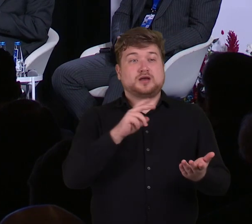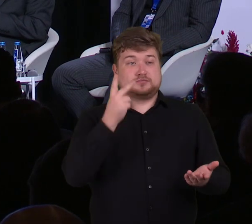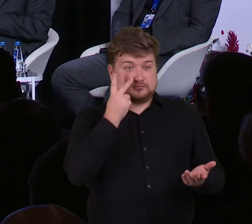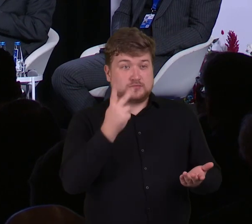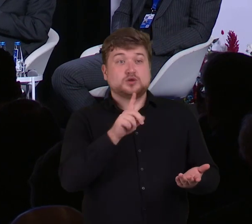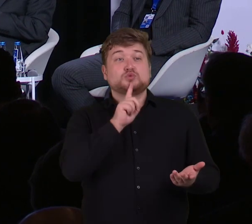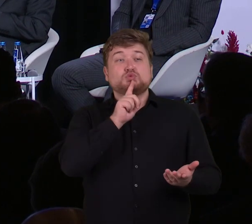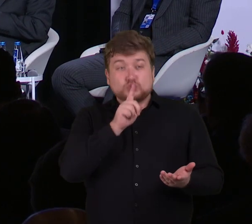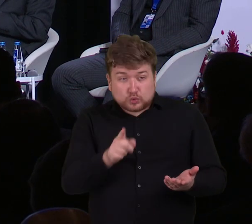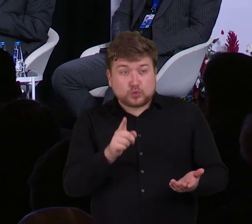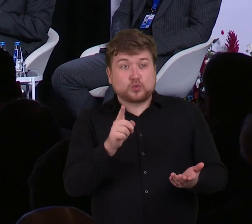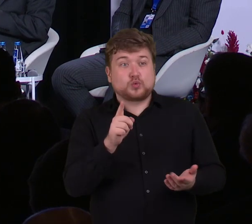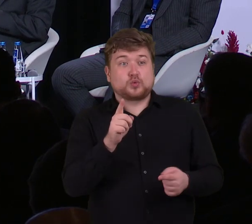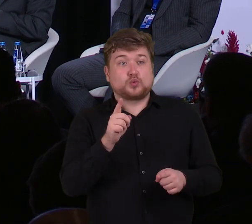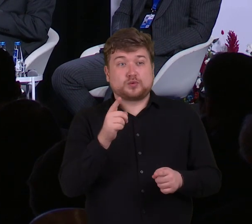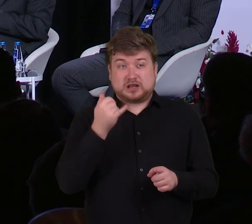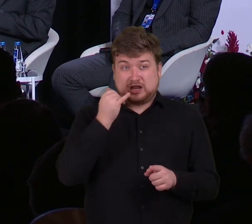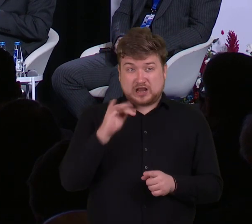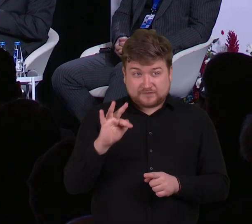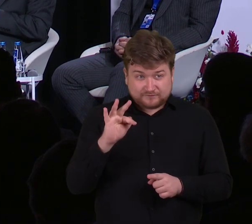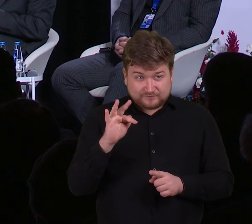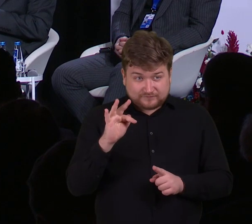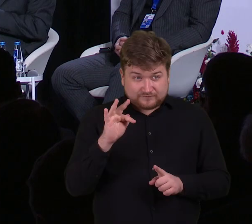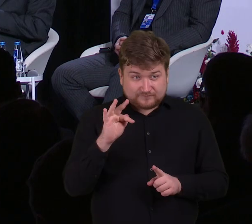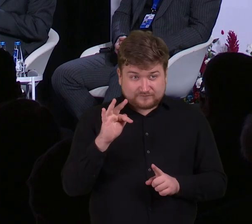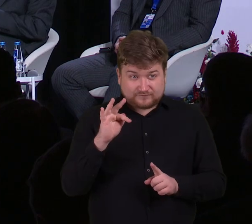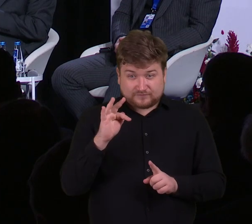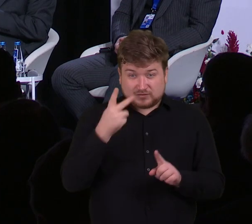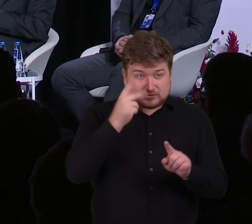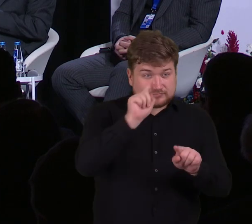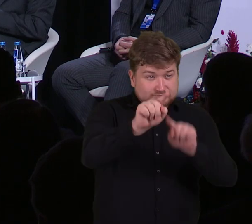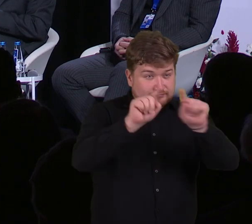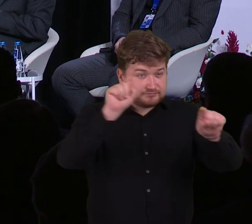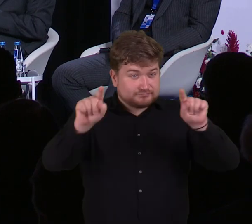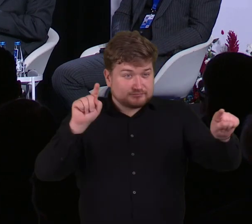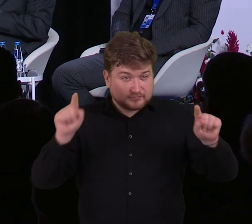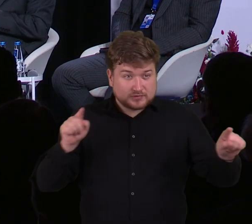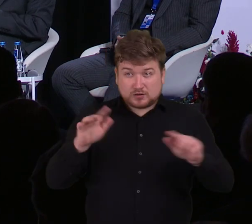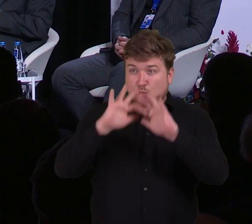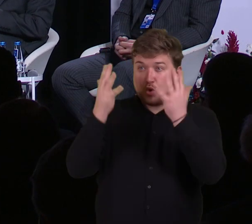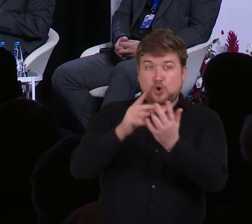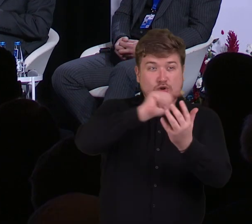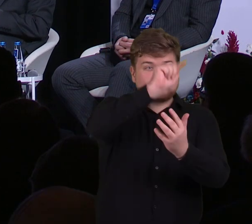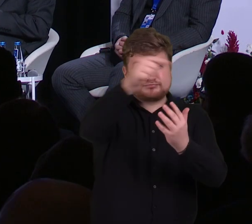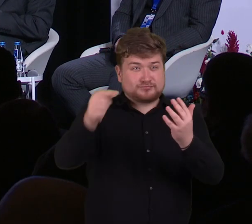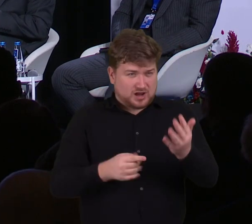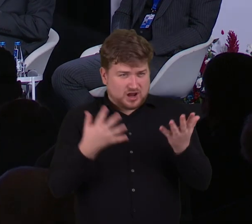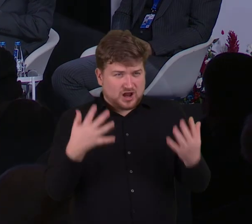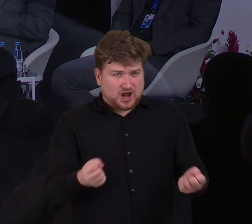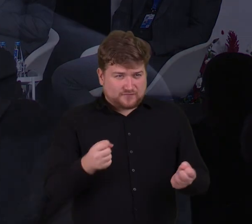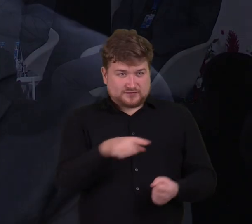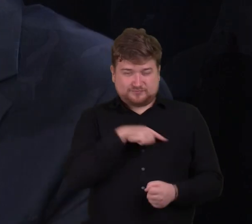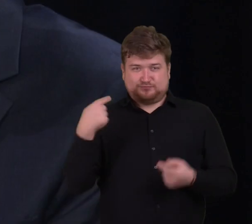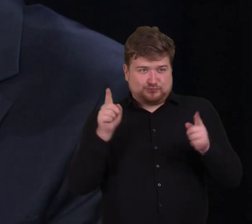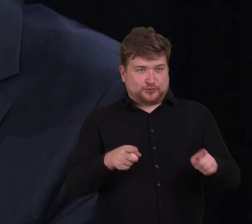competitive in the global scale. We need a different approach of thinking, because most of